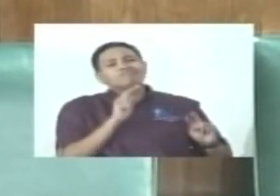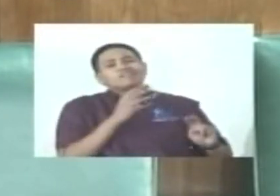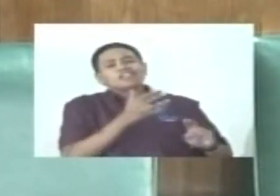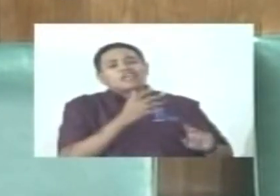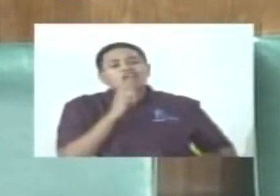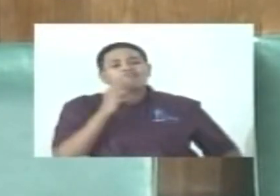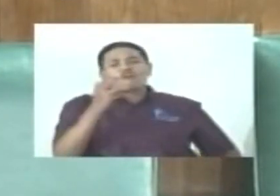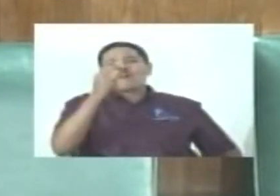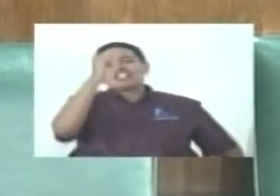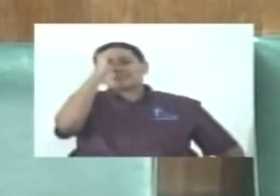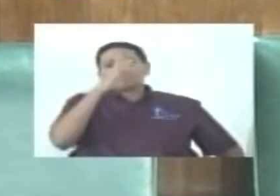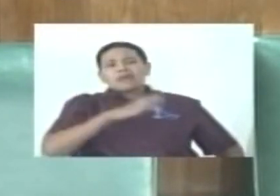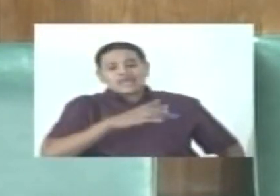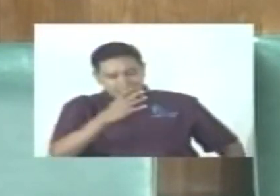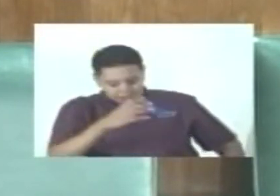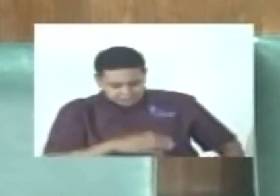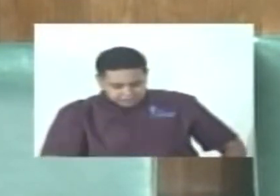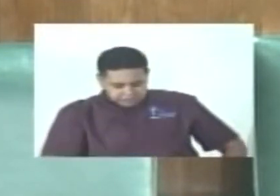gunmen